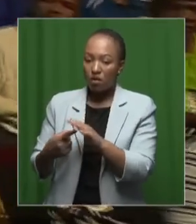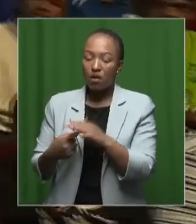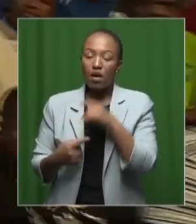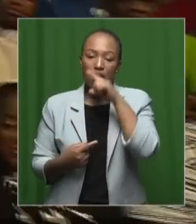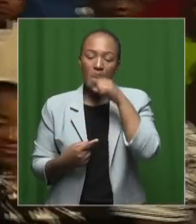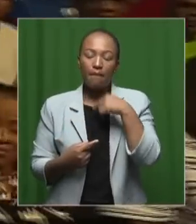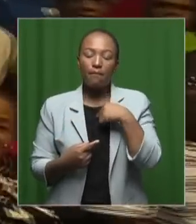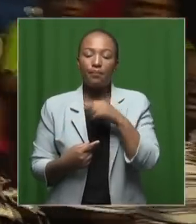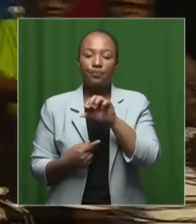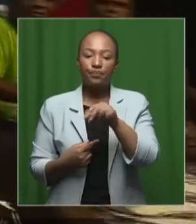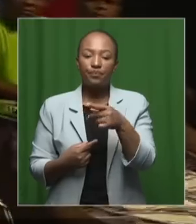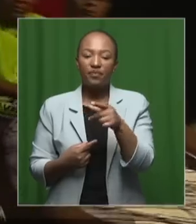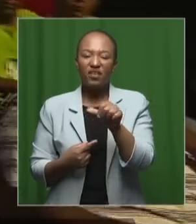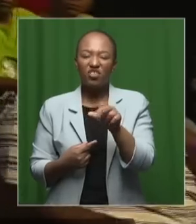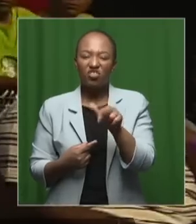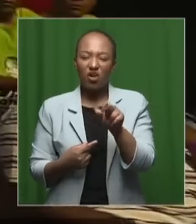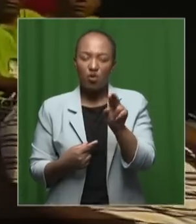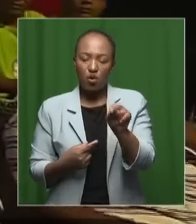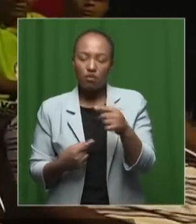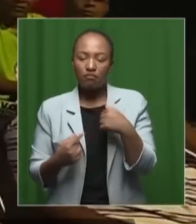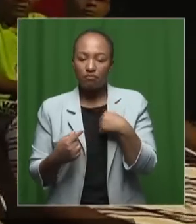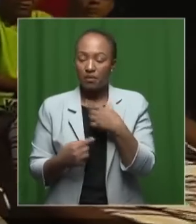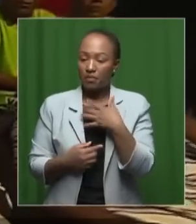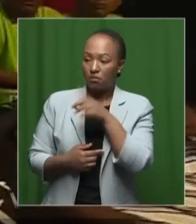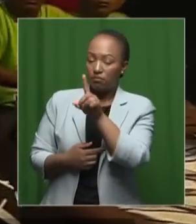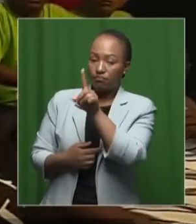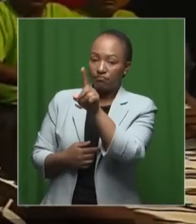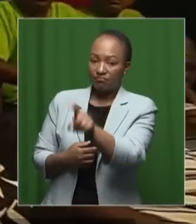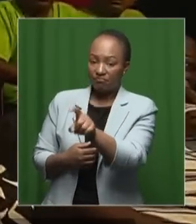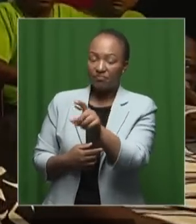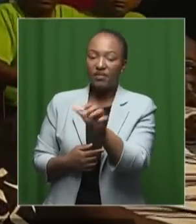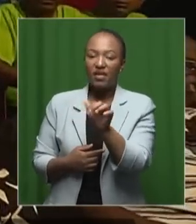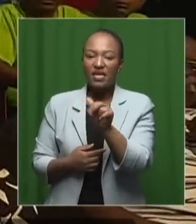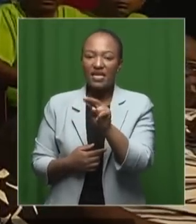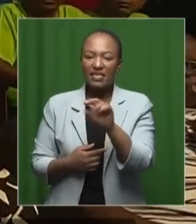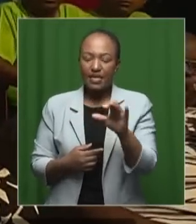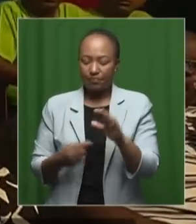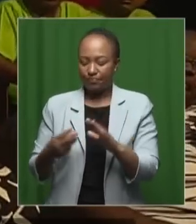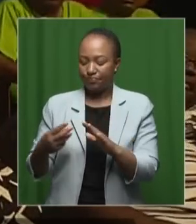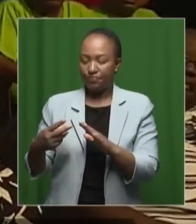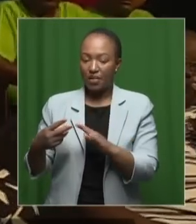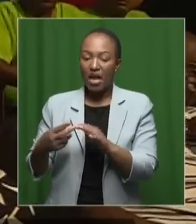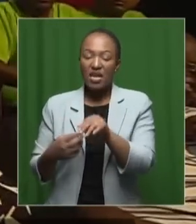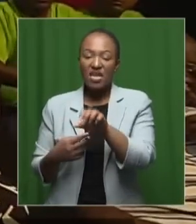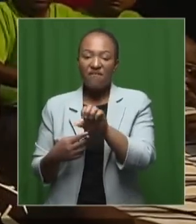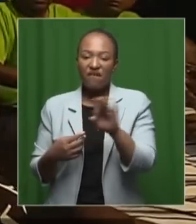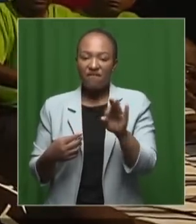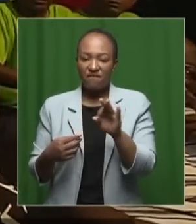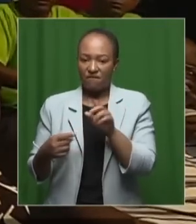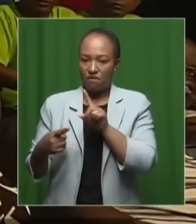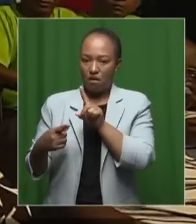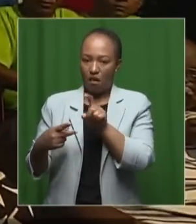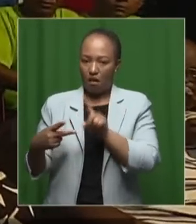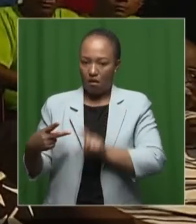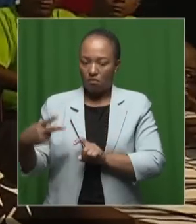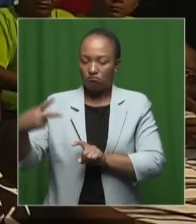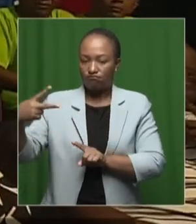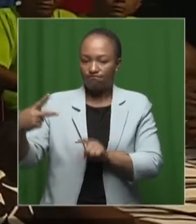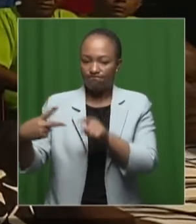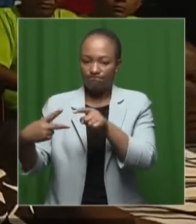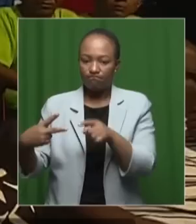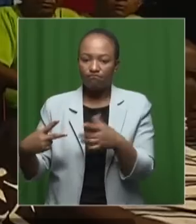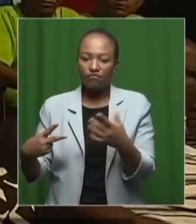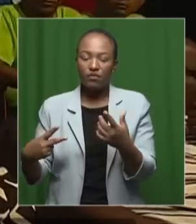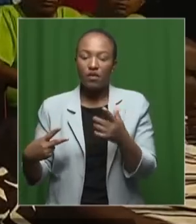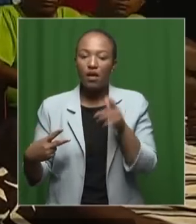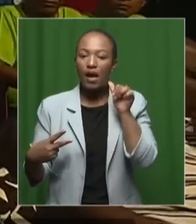Sharon. My question goes to the ANC and the EFF. As young adults and